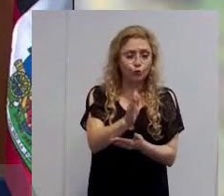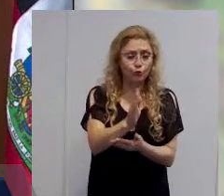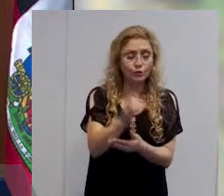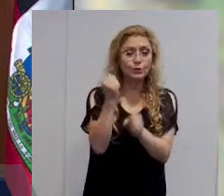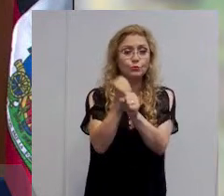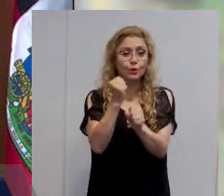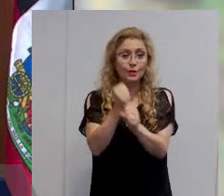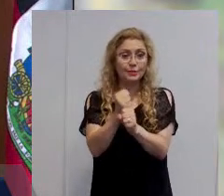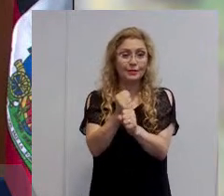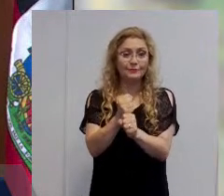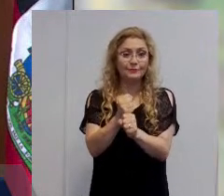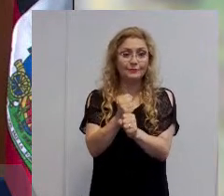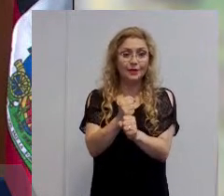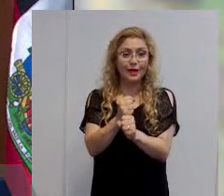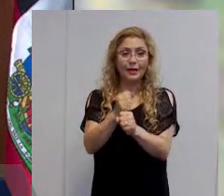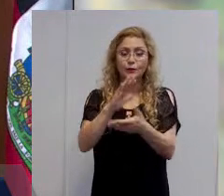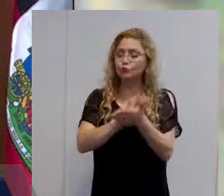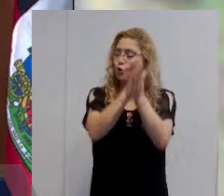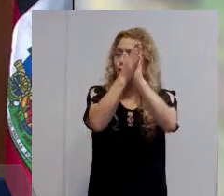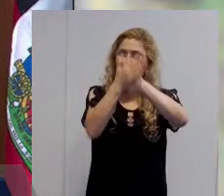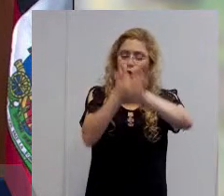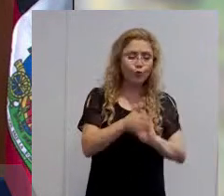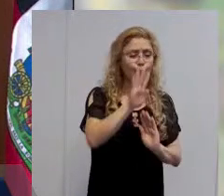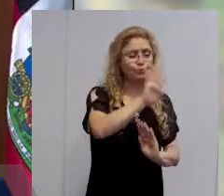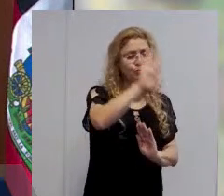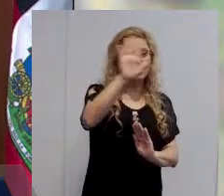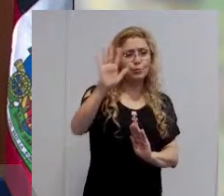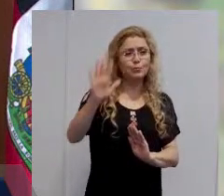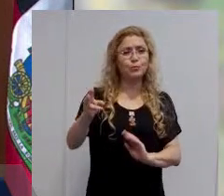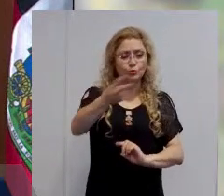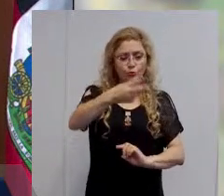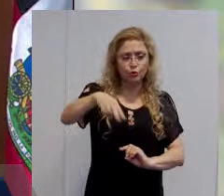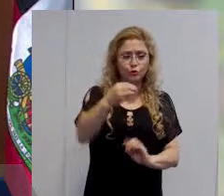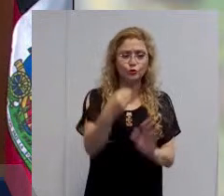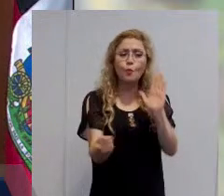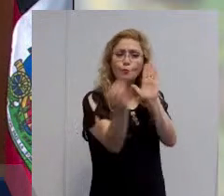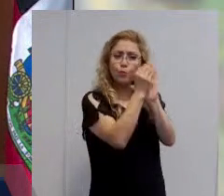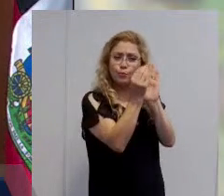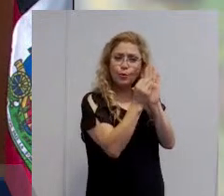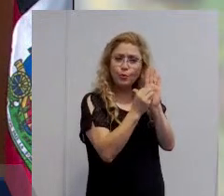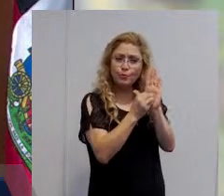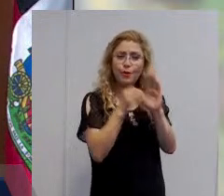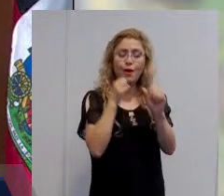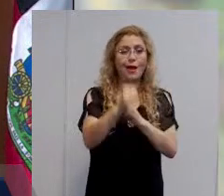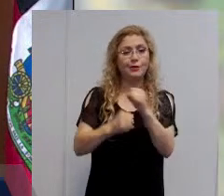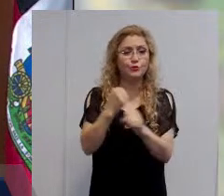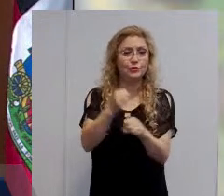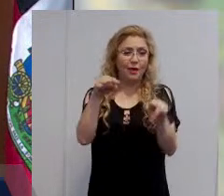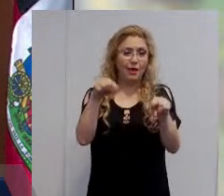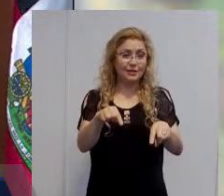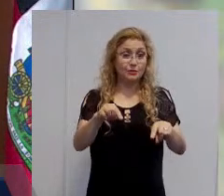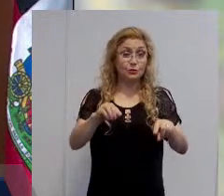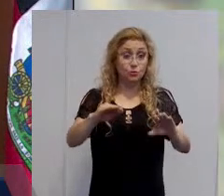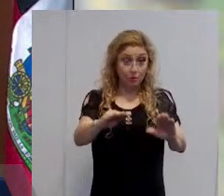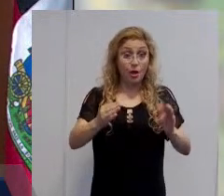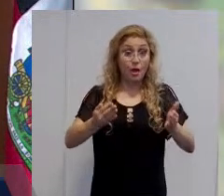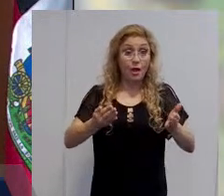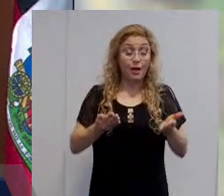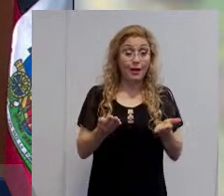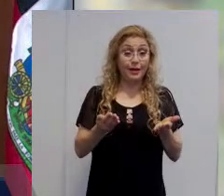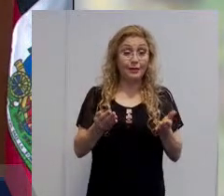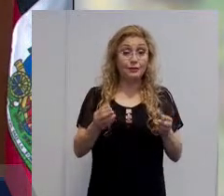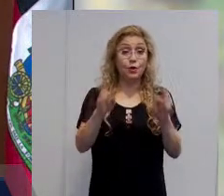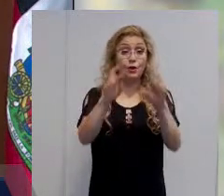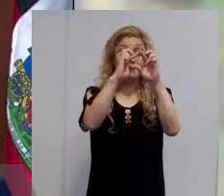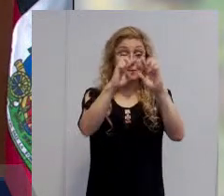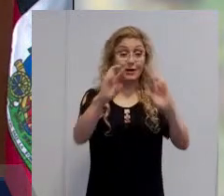of. Continue to work on all those aspects that have been addressed over the last few years and